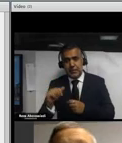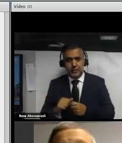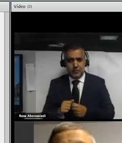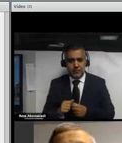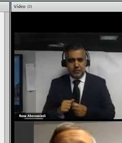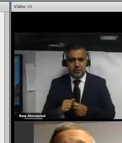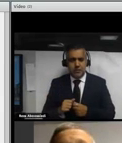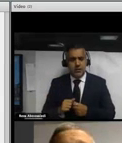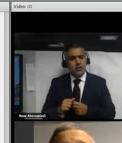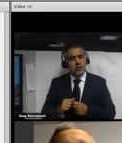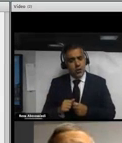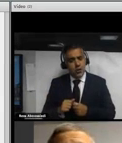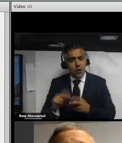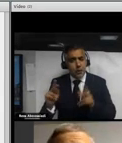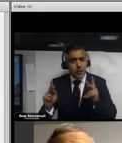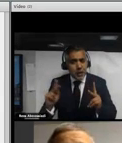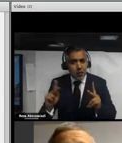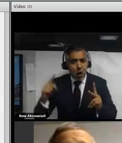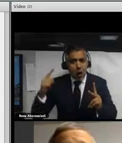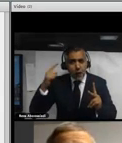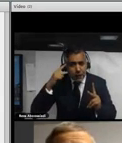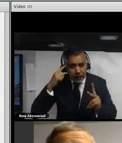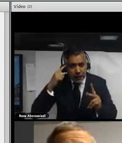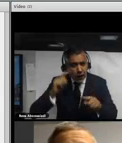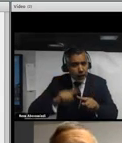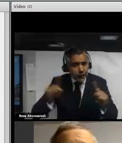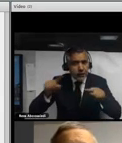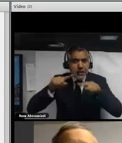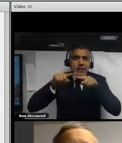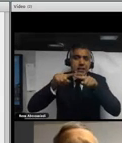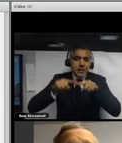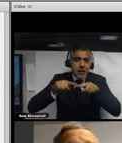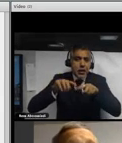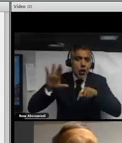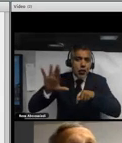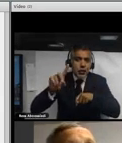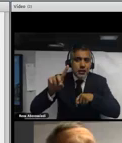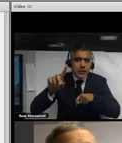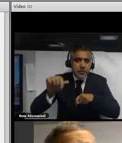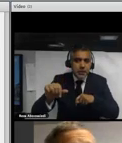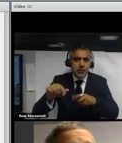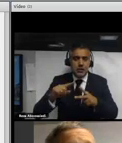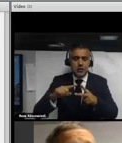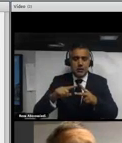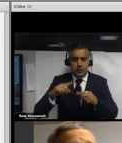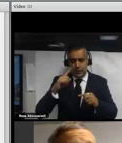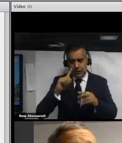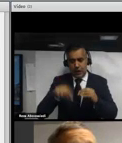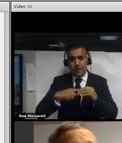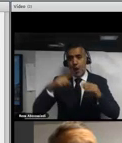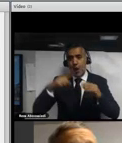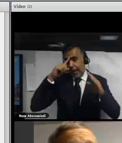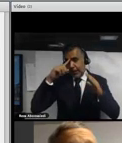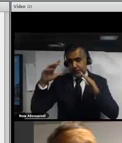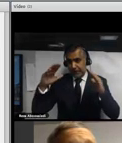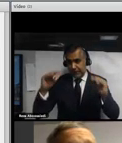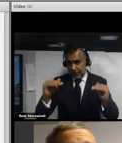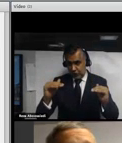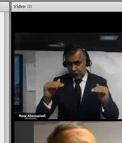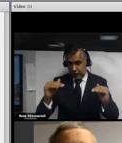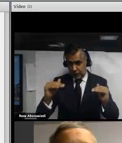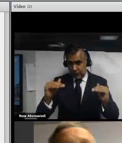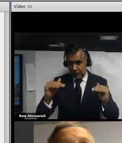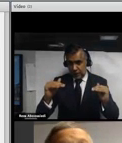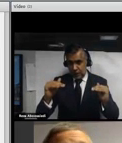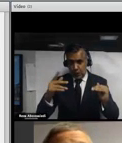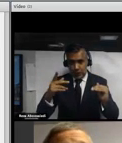So people are thinking about different things when they're thinking about disability. They're thinking about maybe the expectations of what someone can